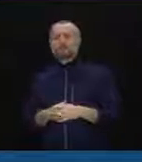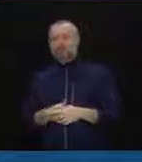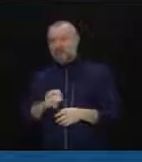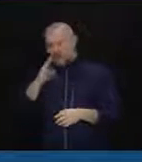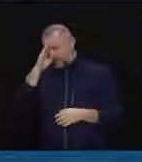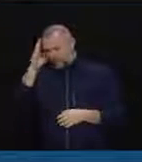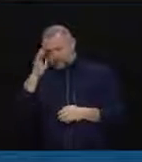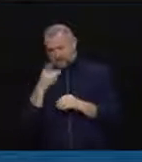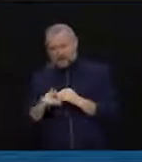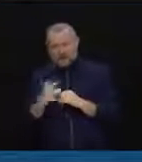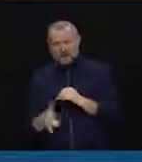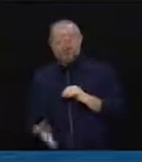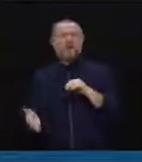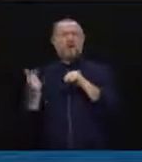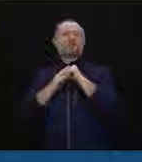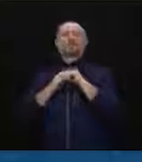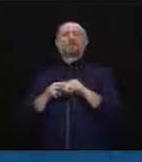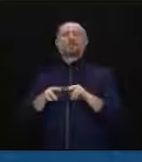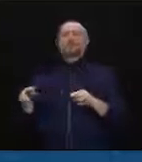Tremendous progress after